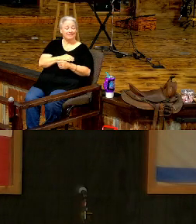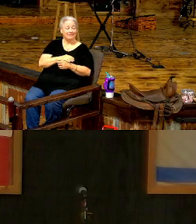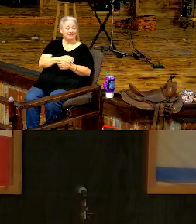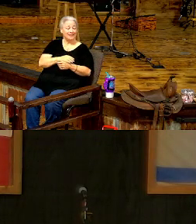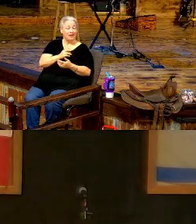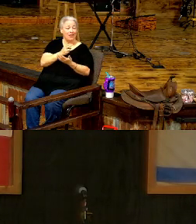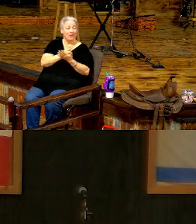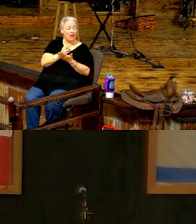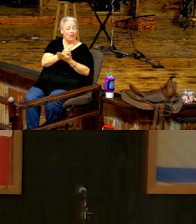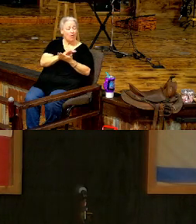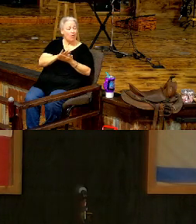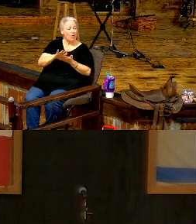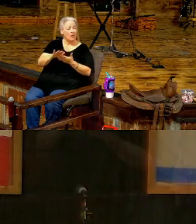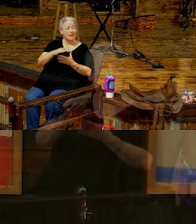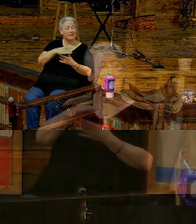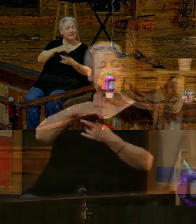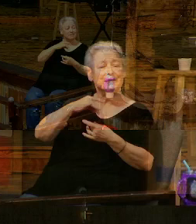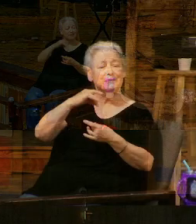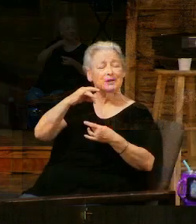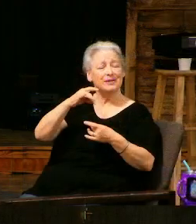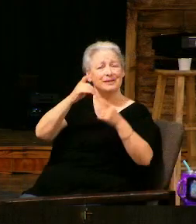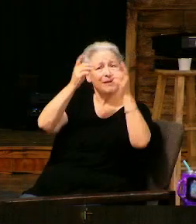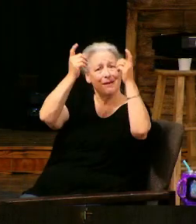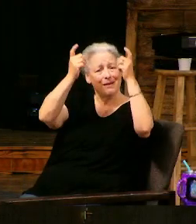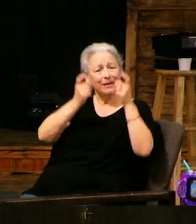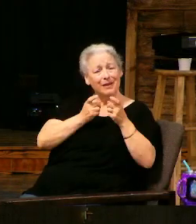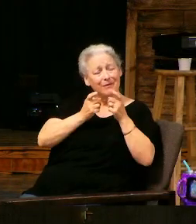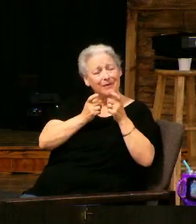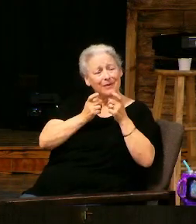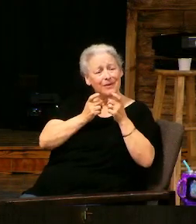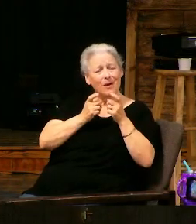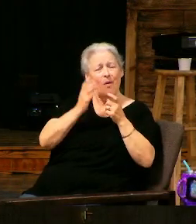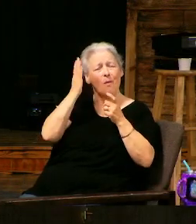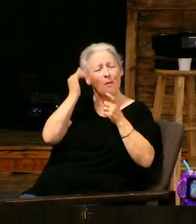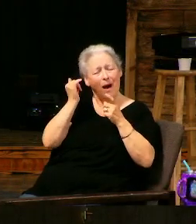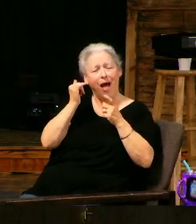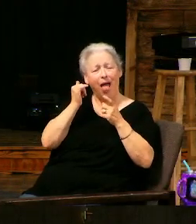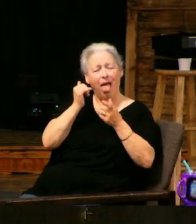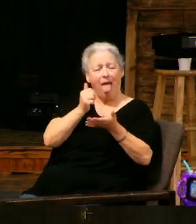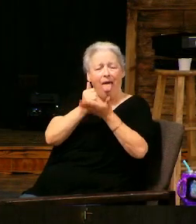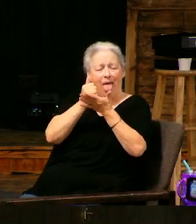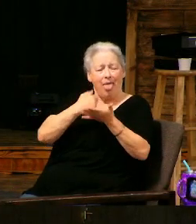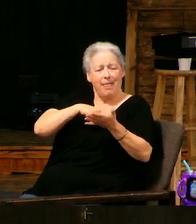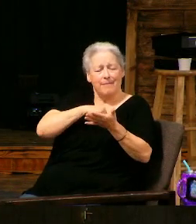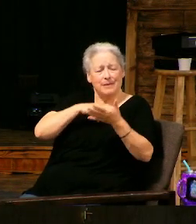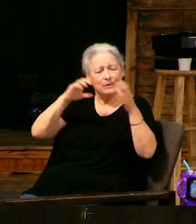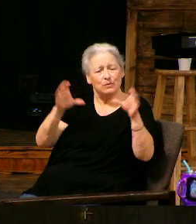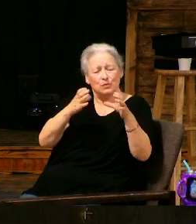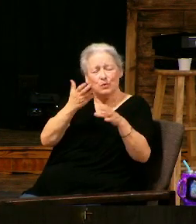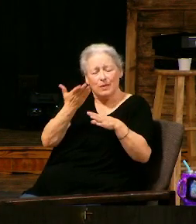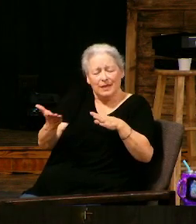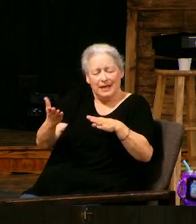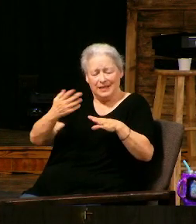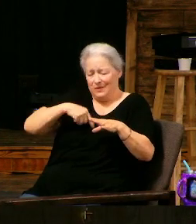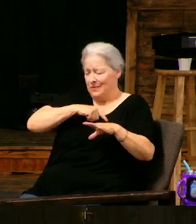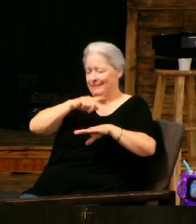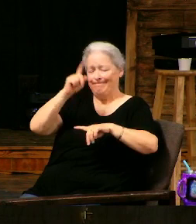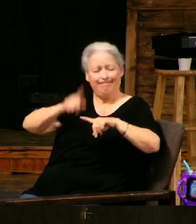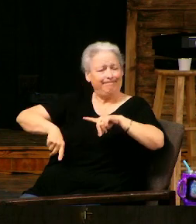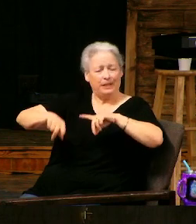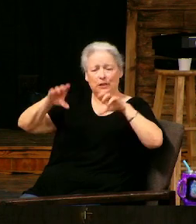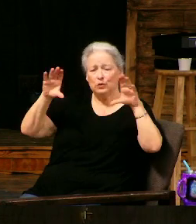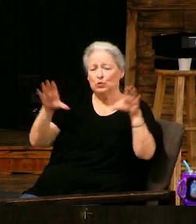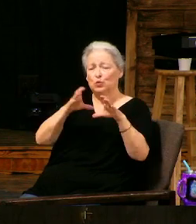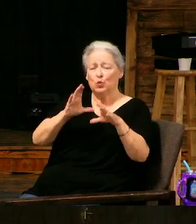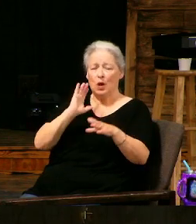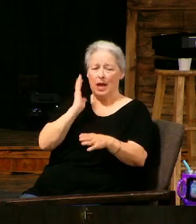Spirit, guys, have been given to us to help us accomplish those things that we can't do on our own. If you